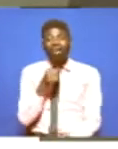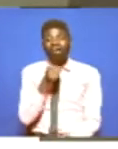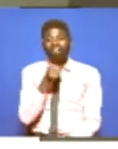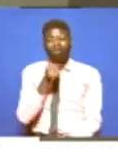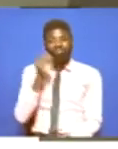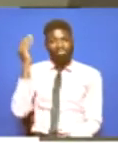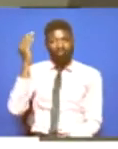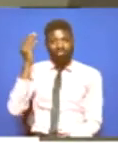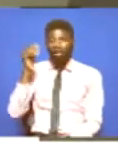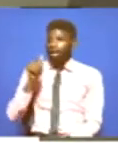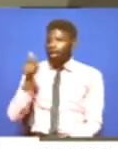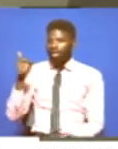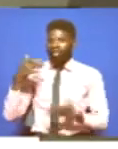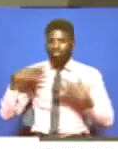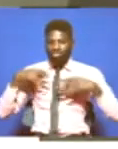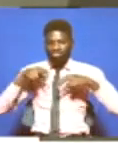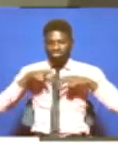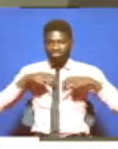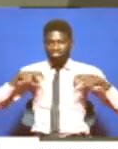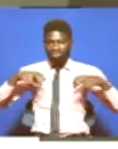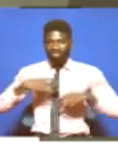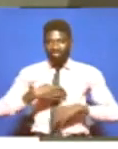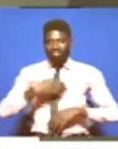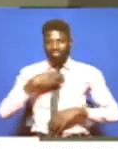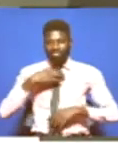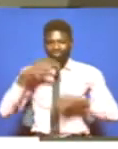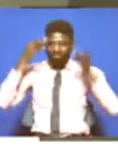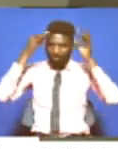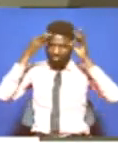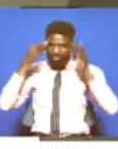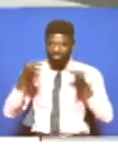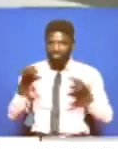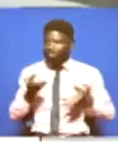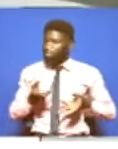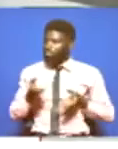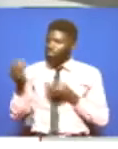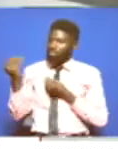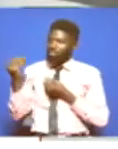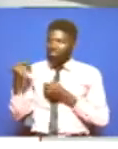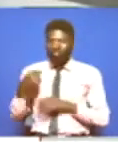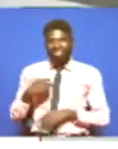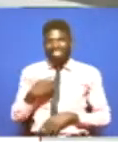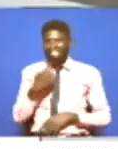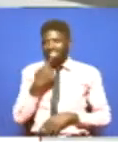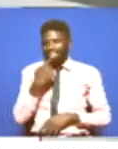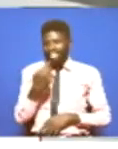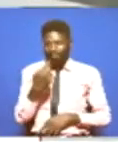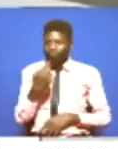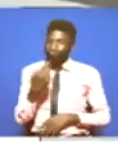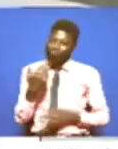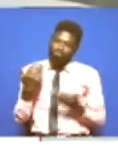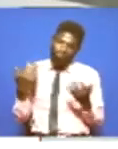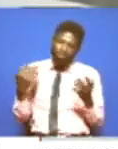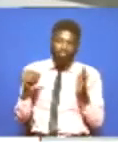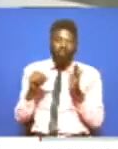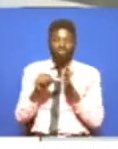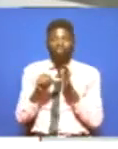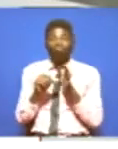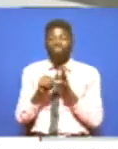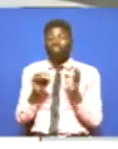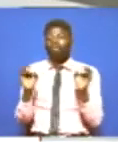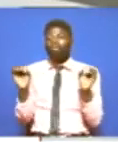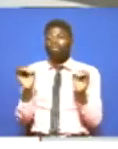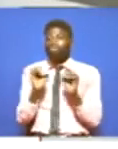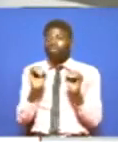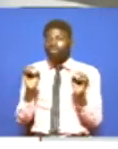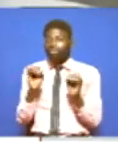guests of honors decided to leave. And I said, no, there is no problem. What we do now, because